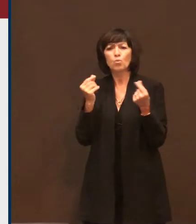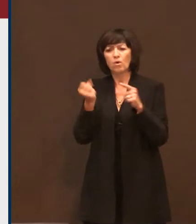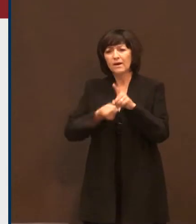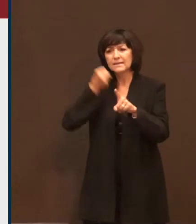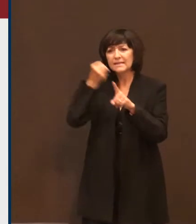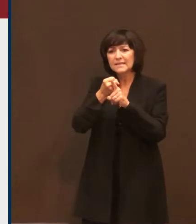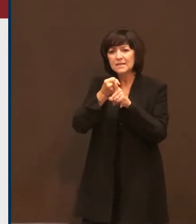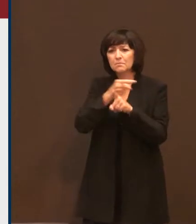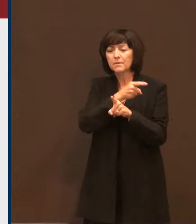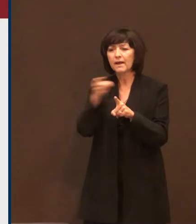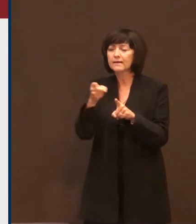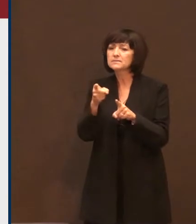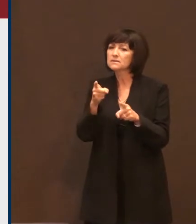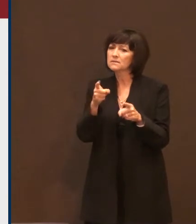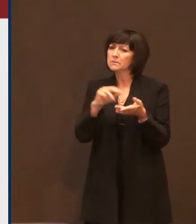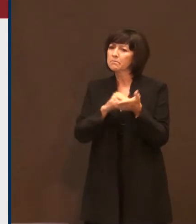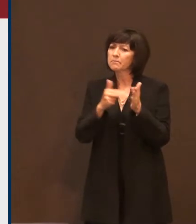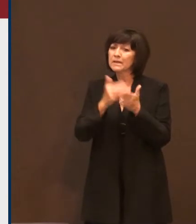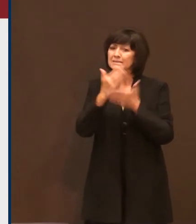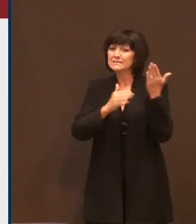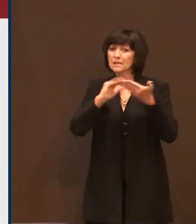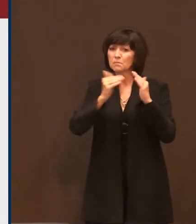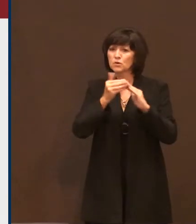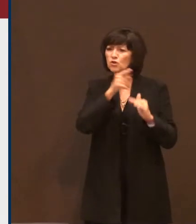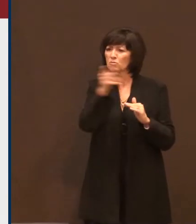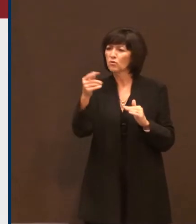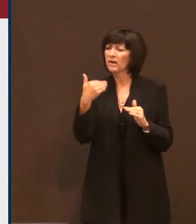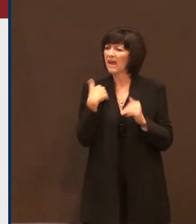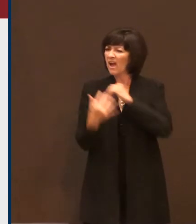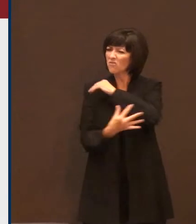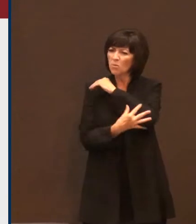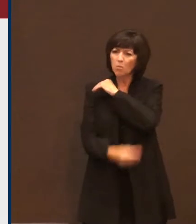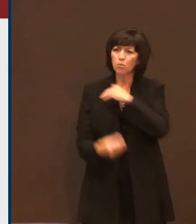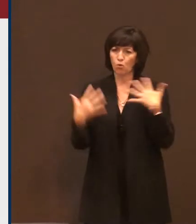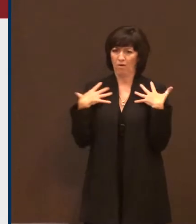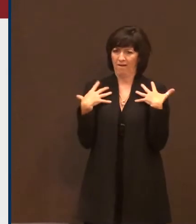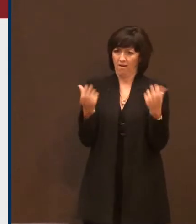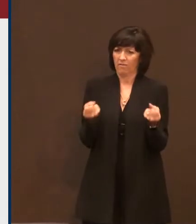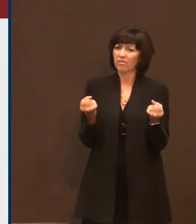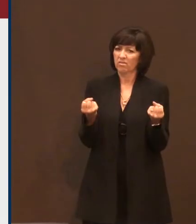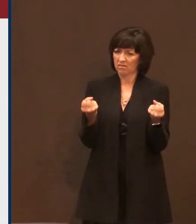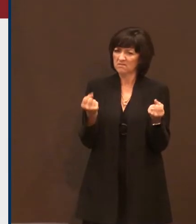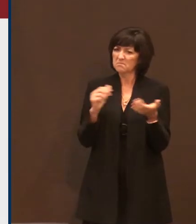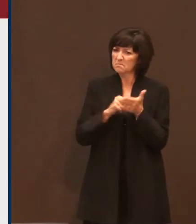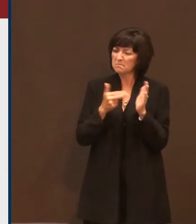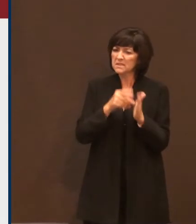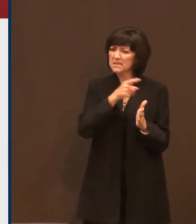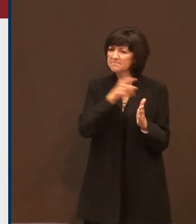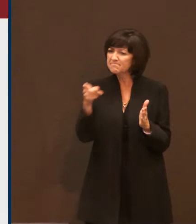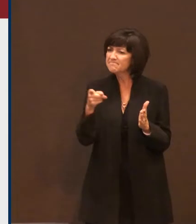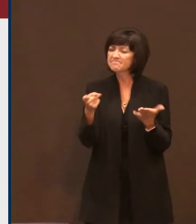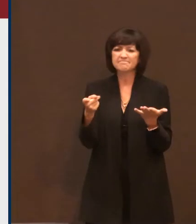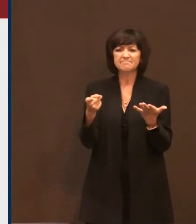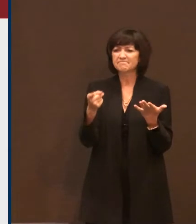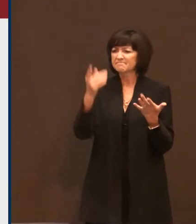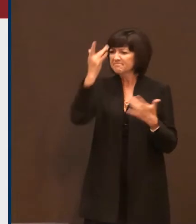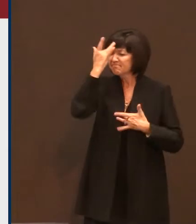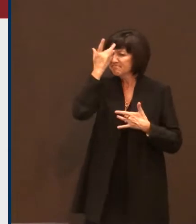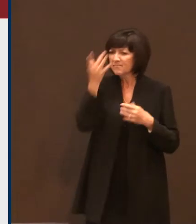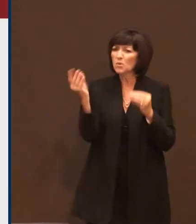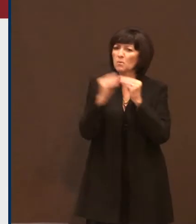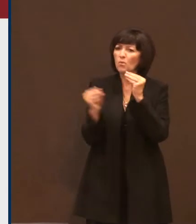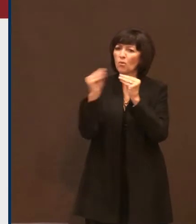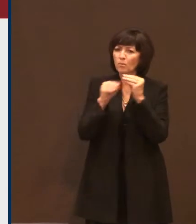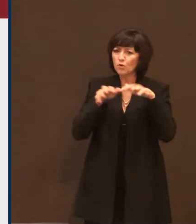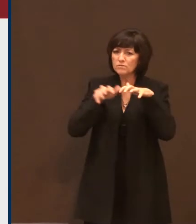lower health in our communities. Mobilizing across sectors involves more than just healthcare, as we've